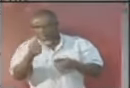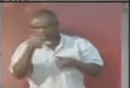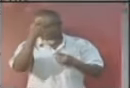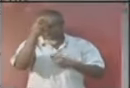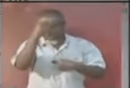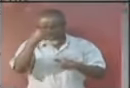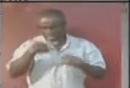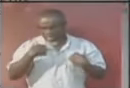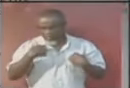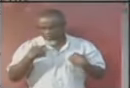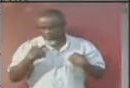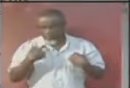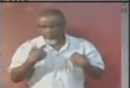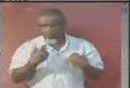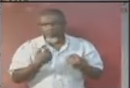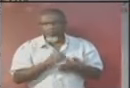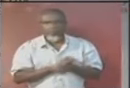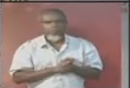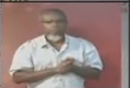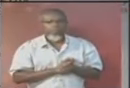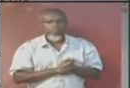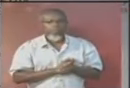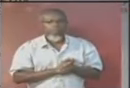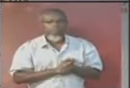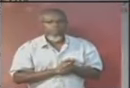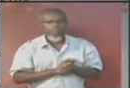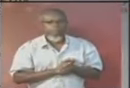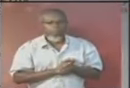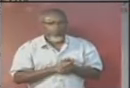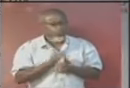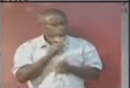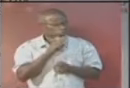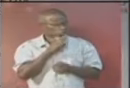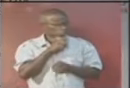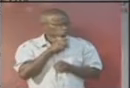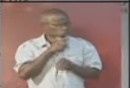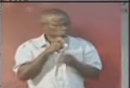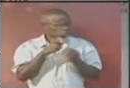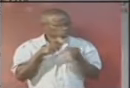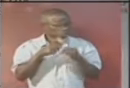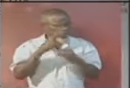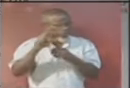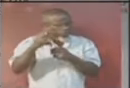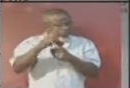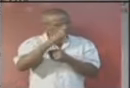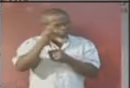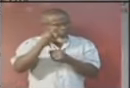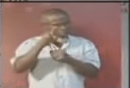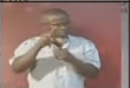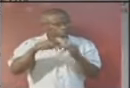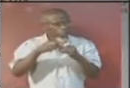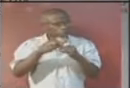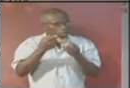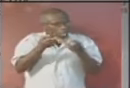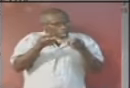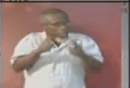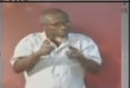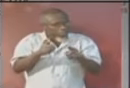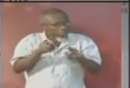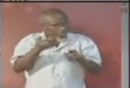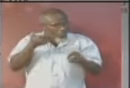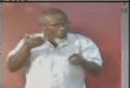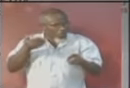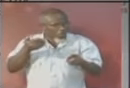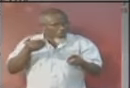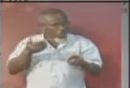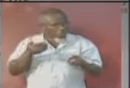So yeah, I'm not sure about the first question that you're asking about a particular instance that occurred in the